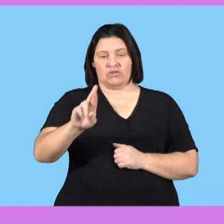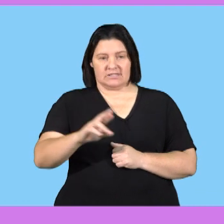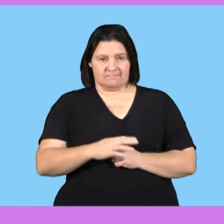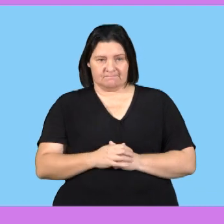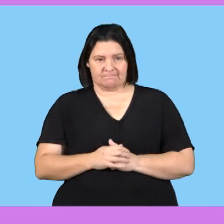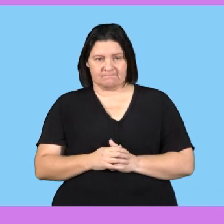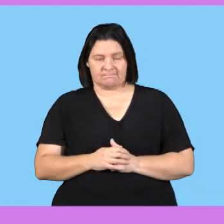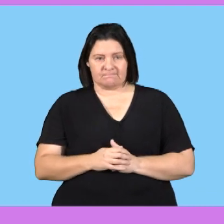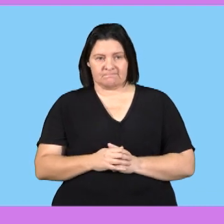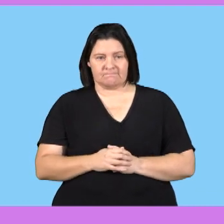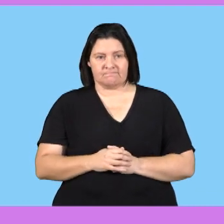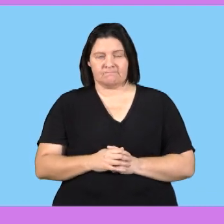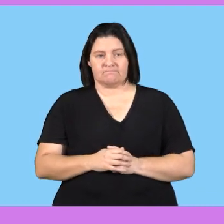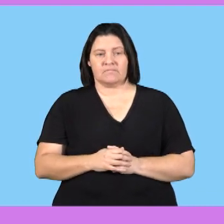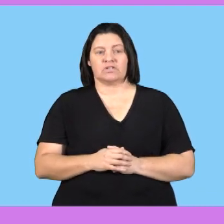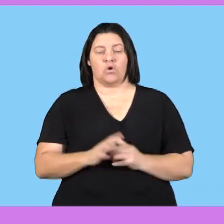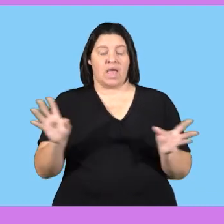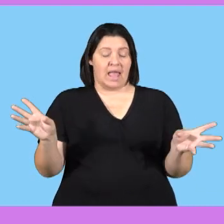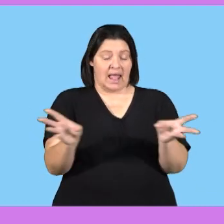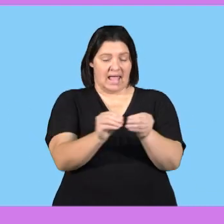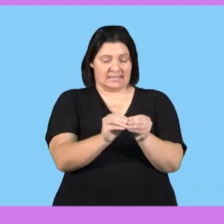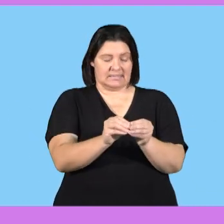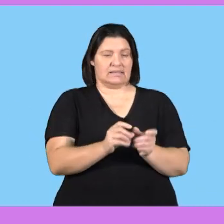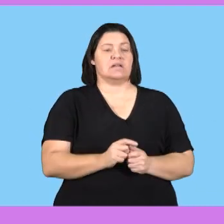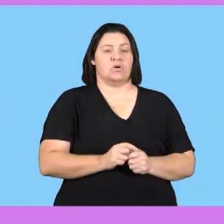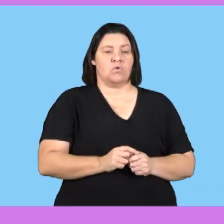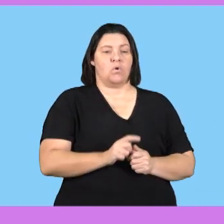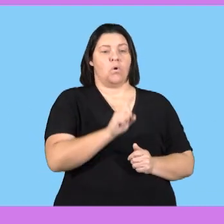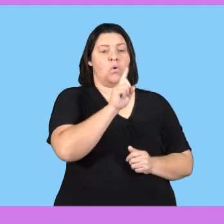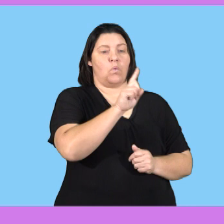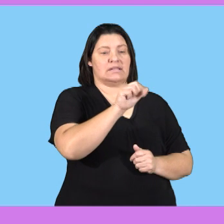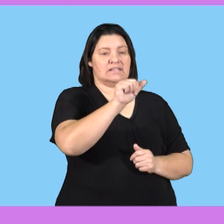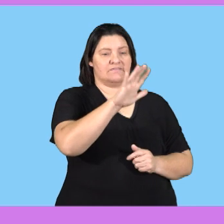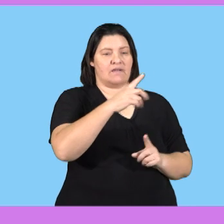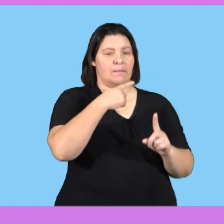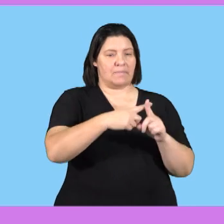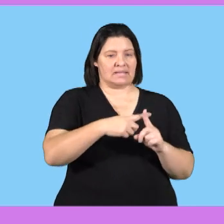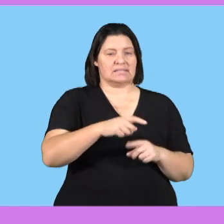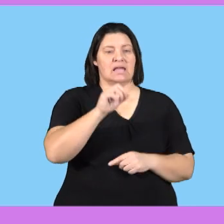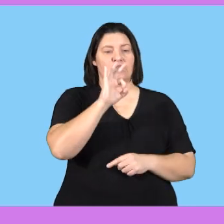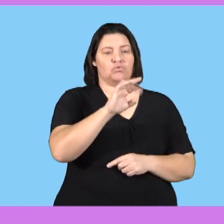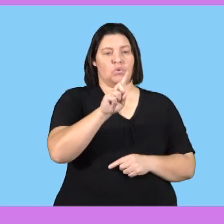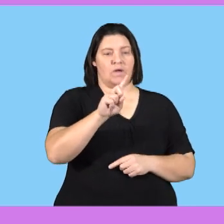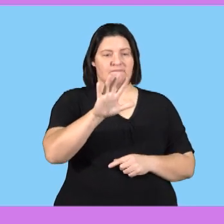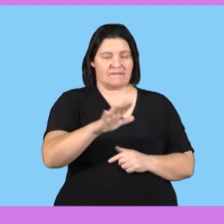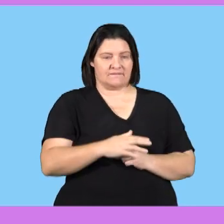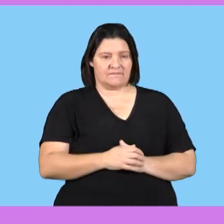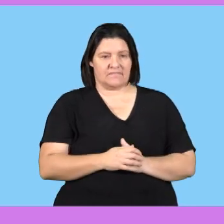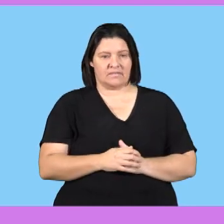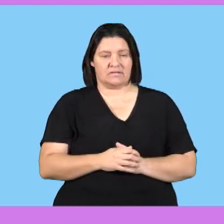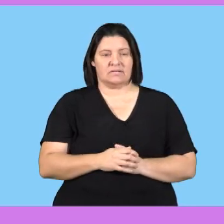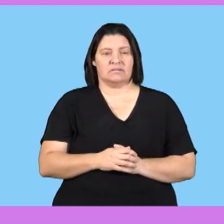315 Rand. Okay, so 60 multiplied by 525, and thereafter I'm going to add the two amounts together. So